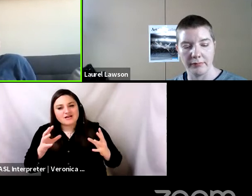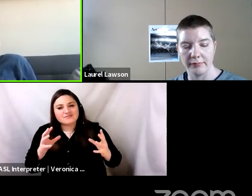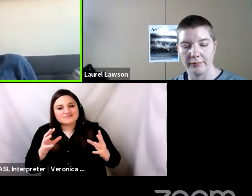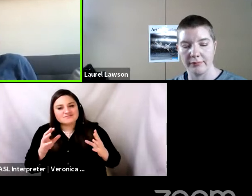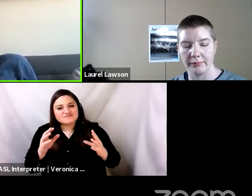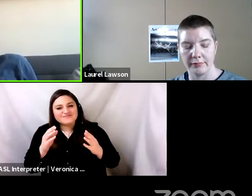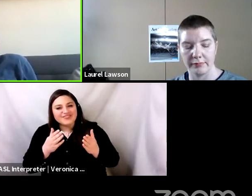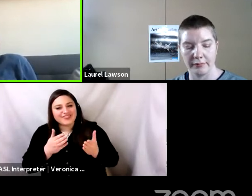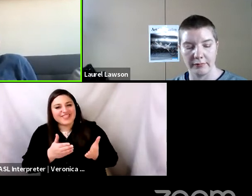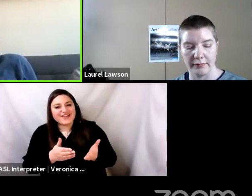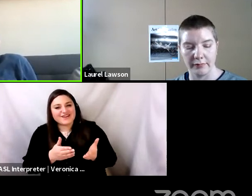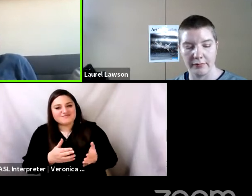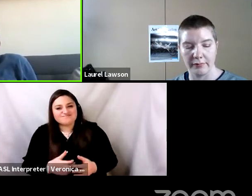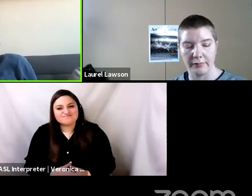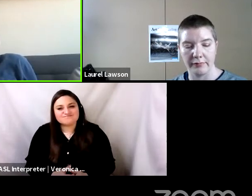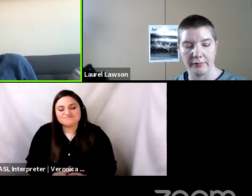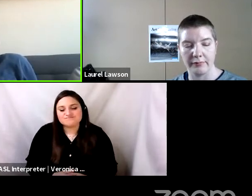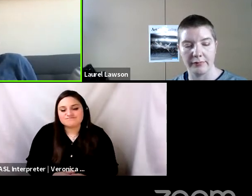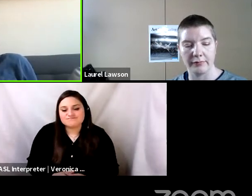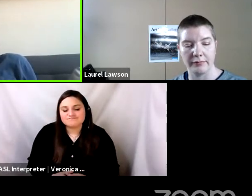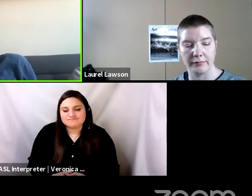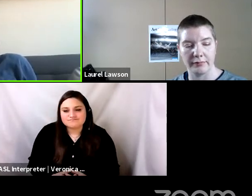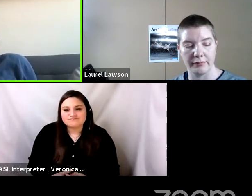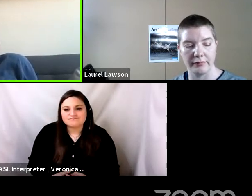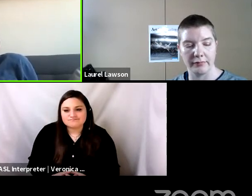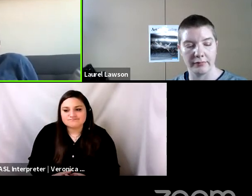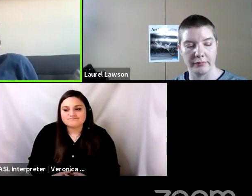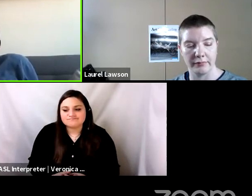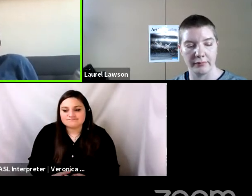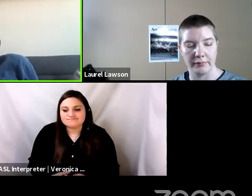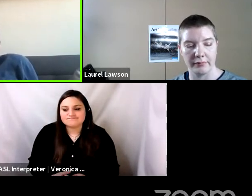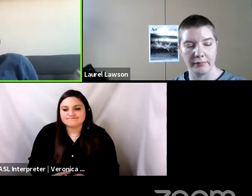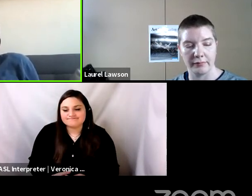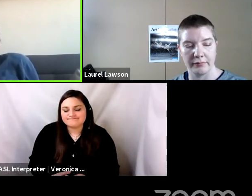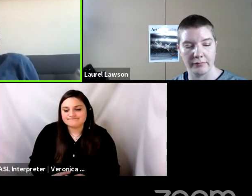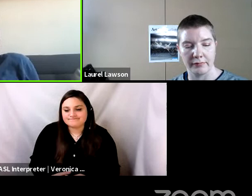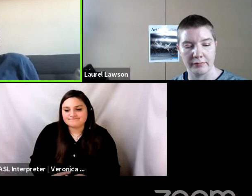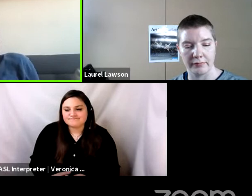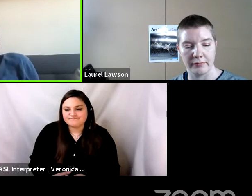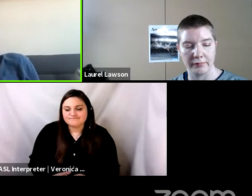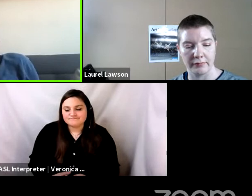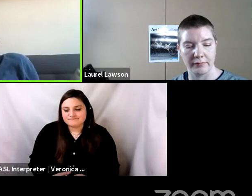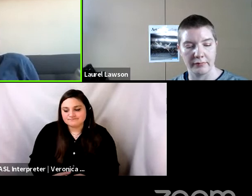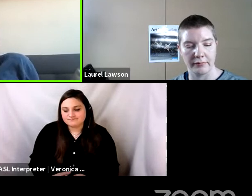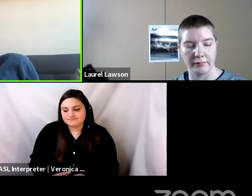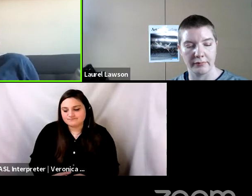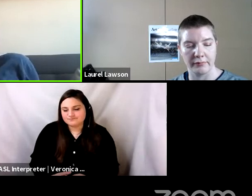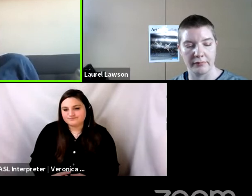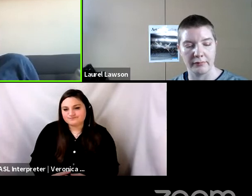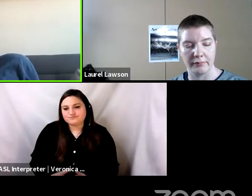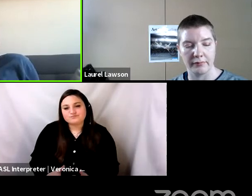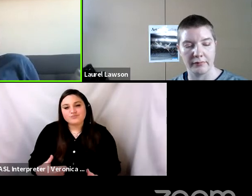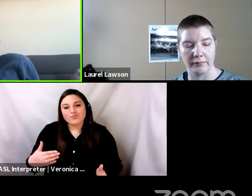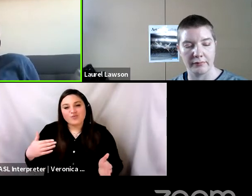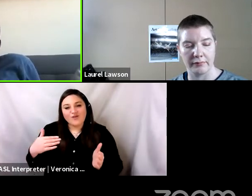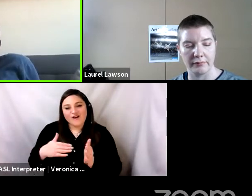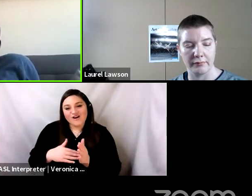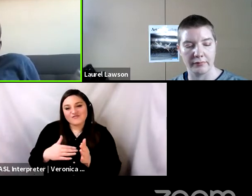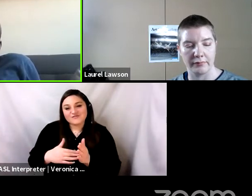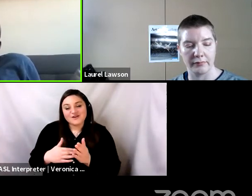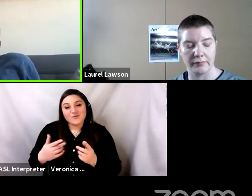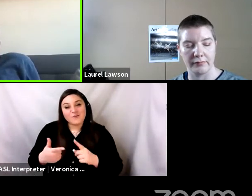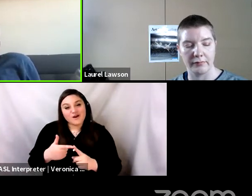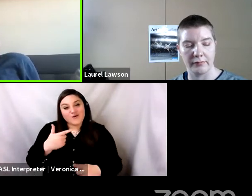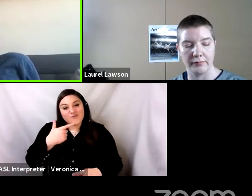You often forget like how much process is in the work, or like how much process is the work.